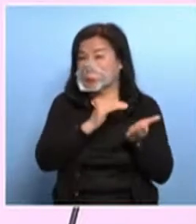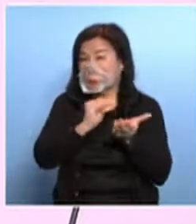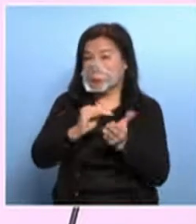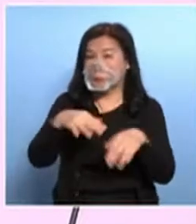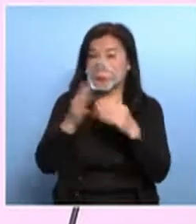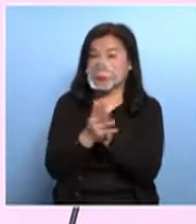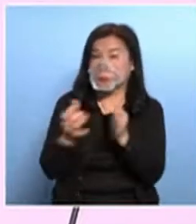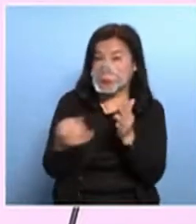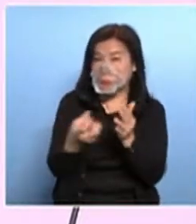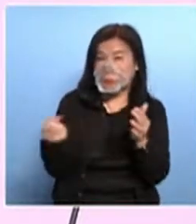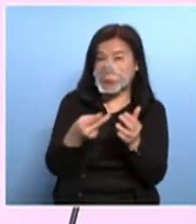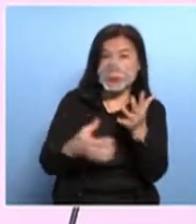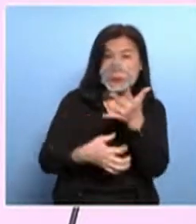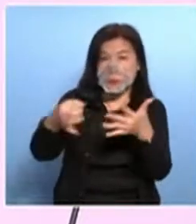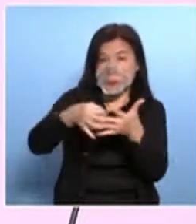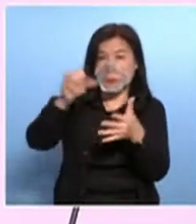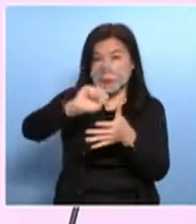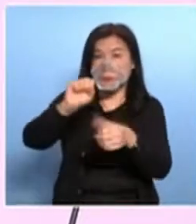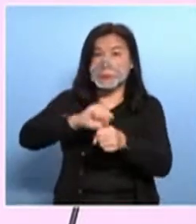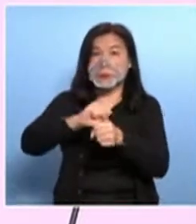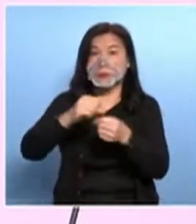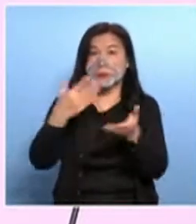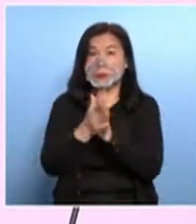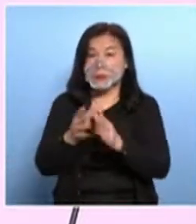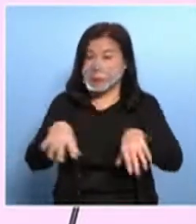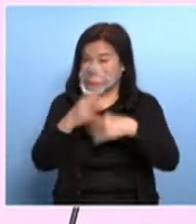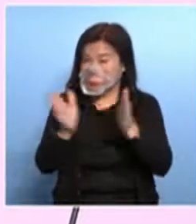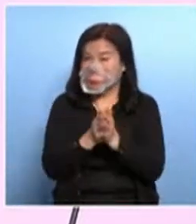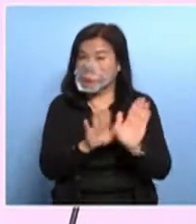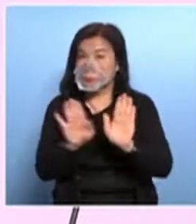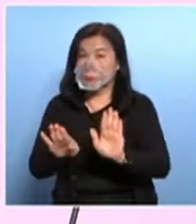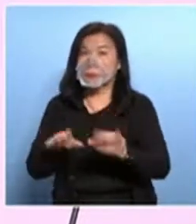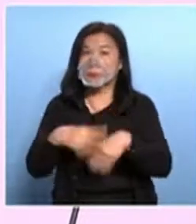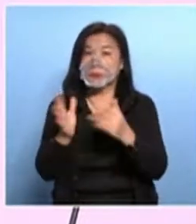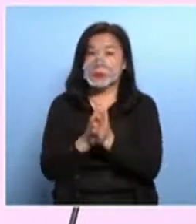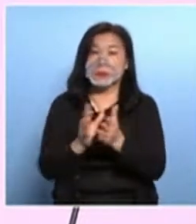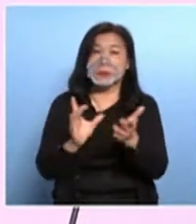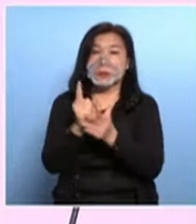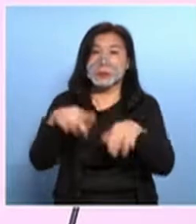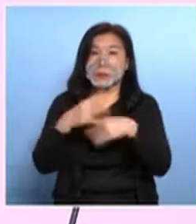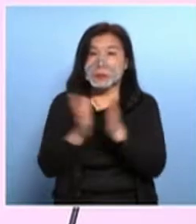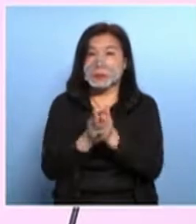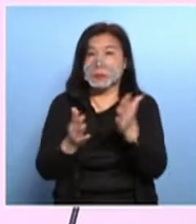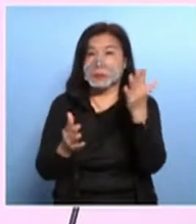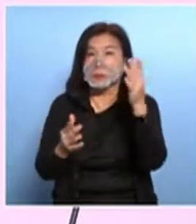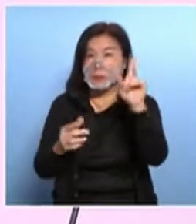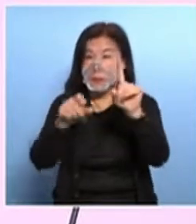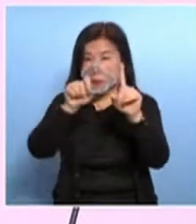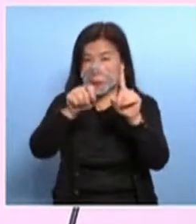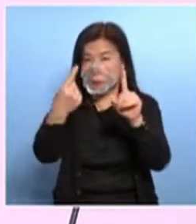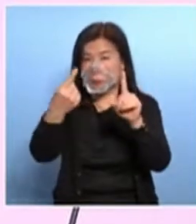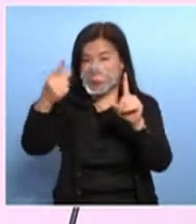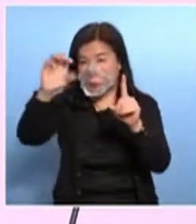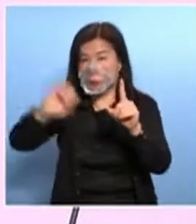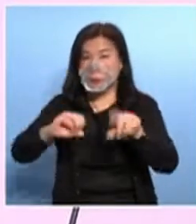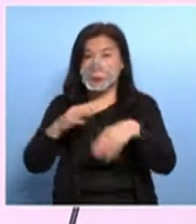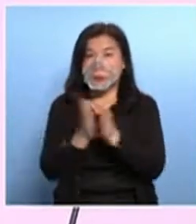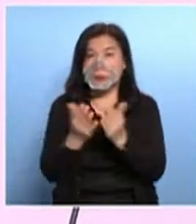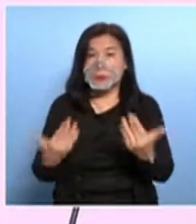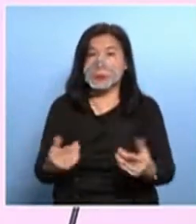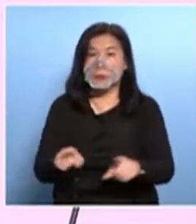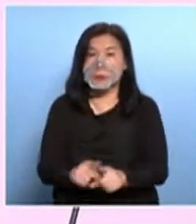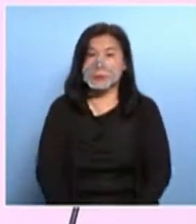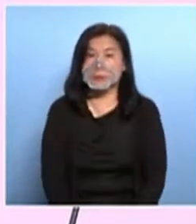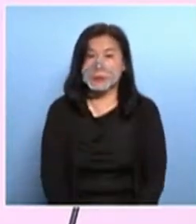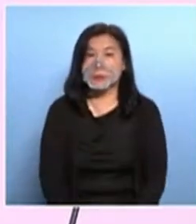services also showed further growth. Consequently, Hong Kong's total exports of services registered a mild growth of